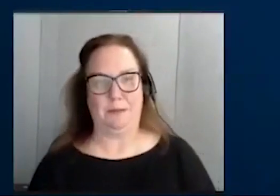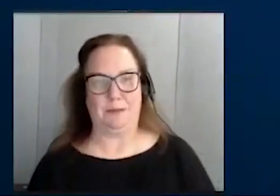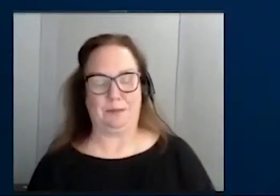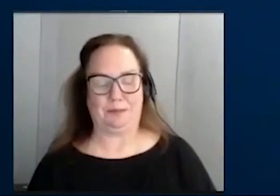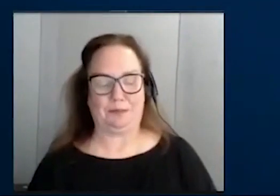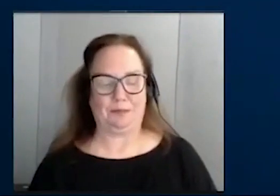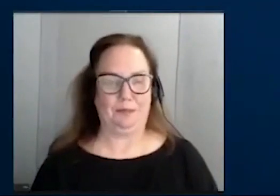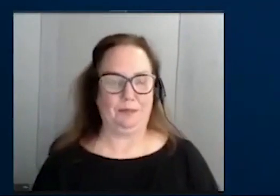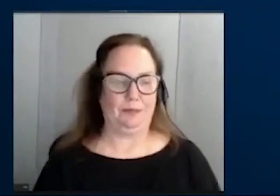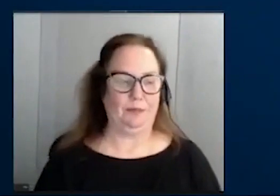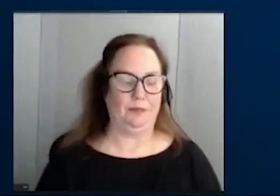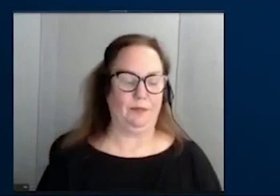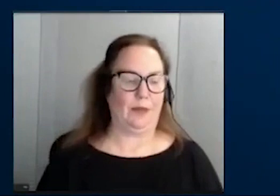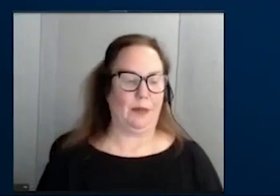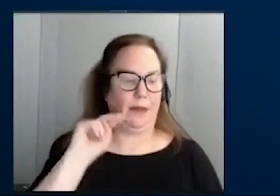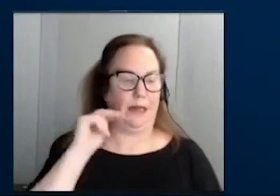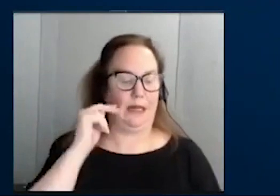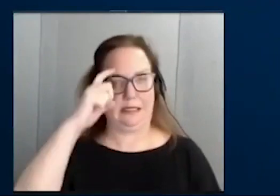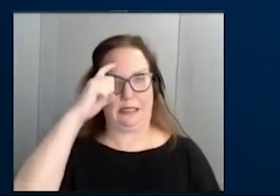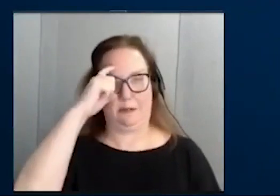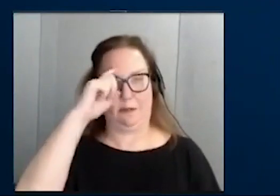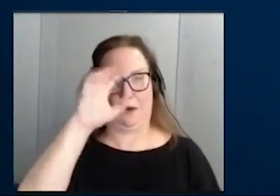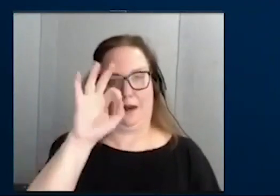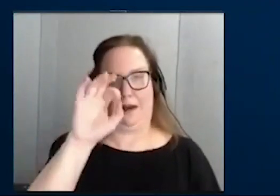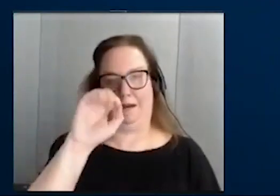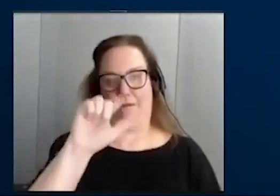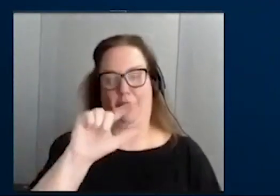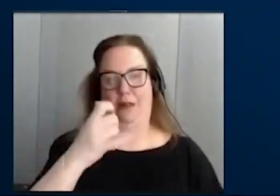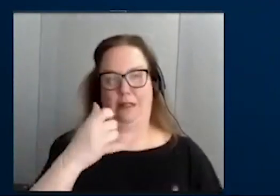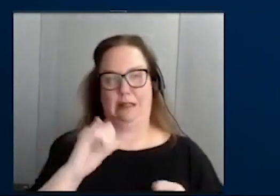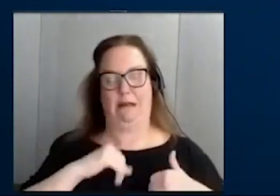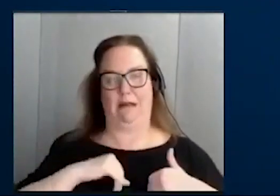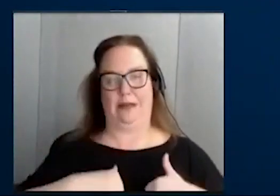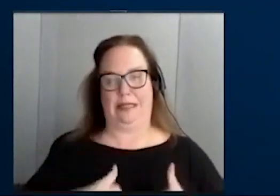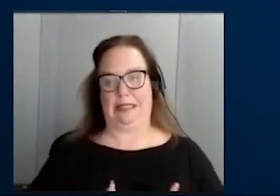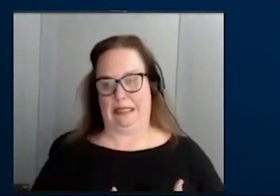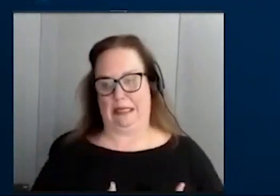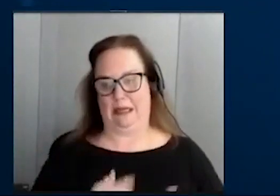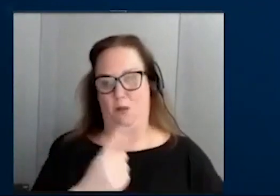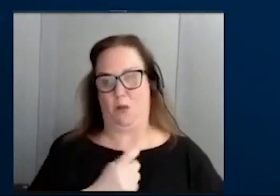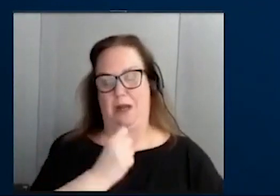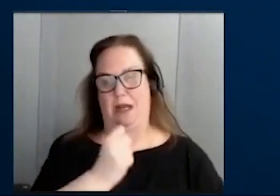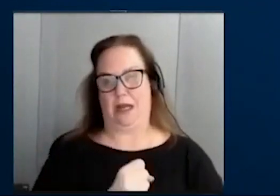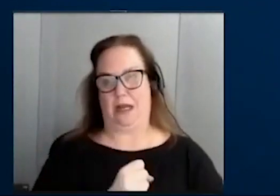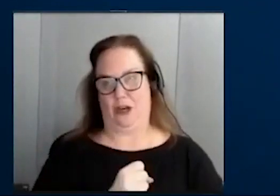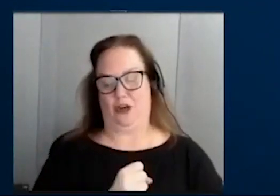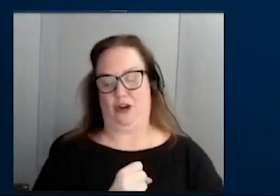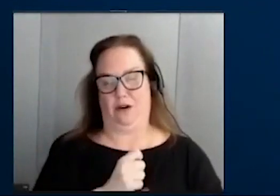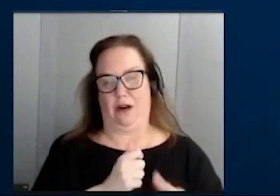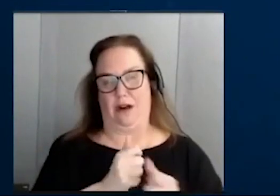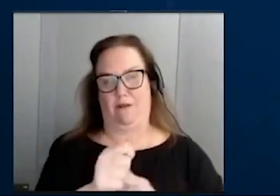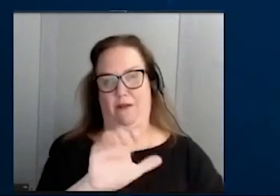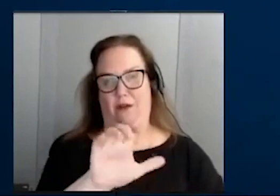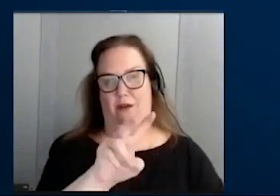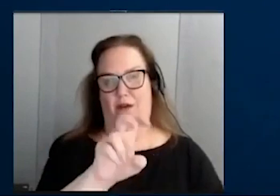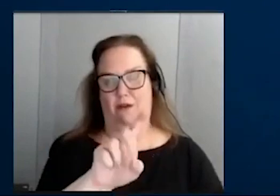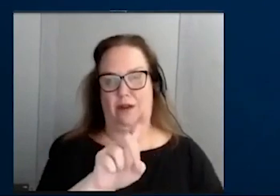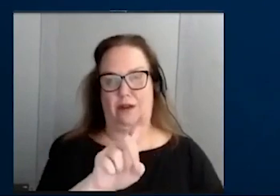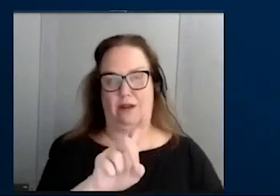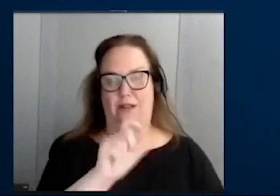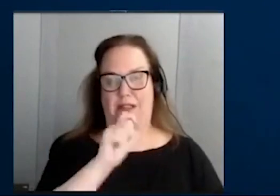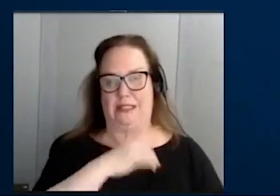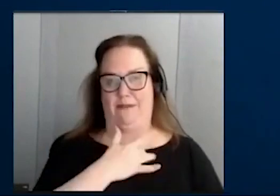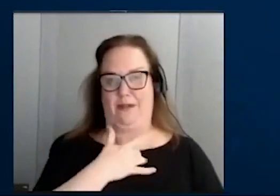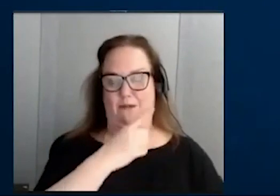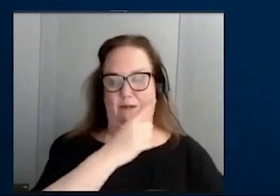my niece still has brain fog and fatigue after a year after COVID. She still just doesn't feel quite right. Should